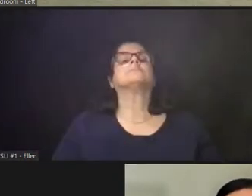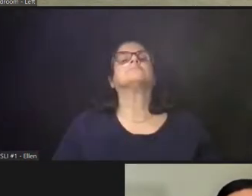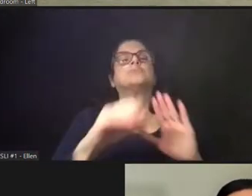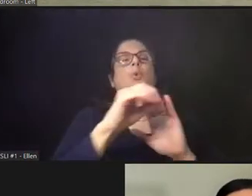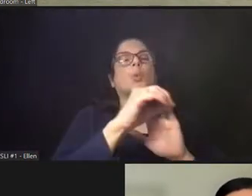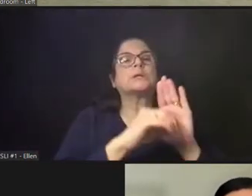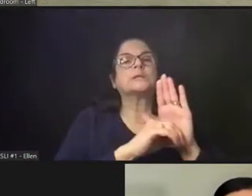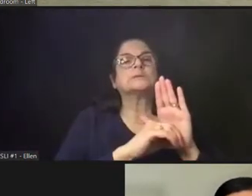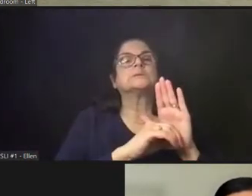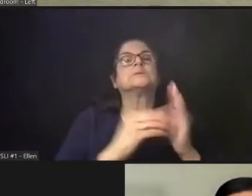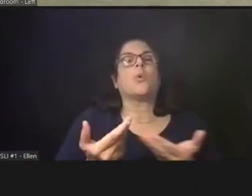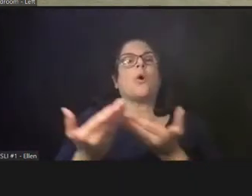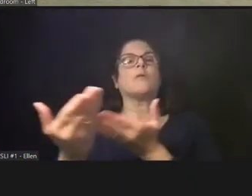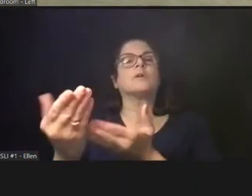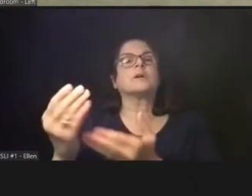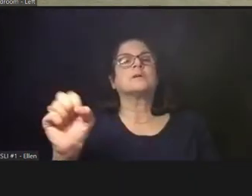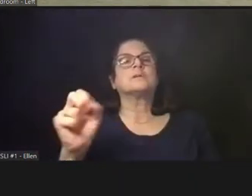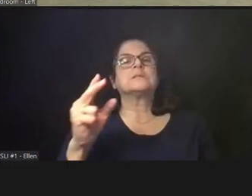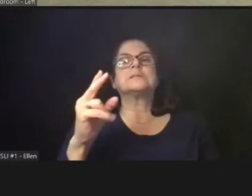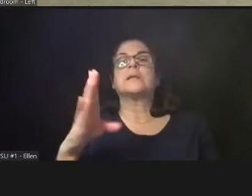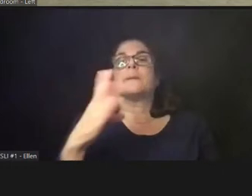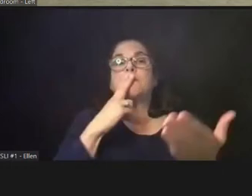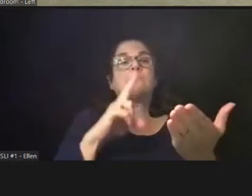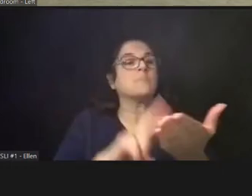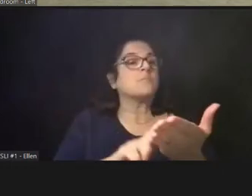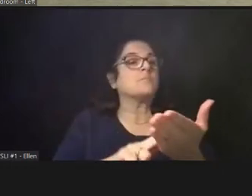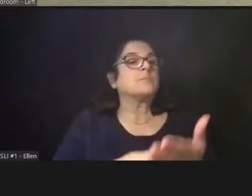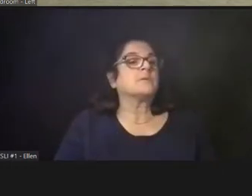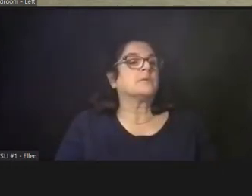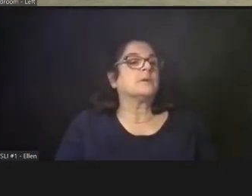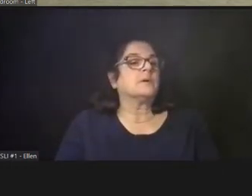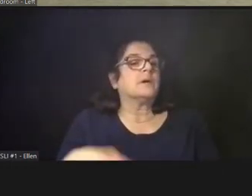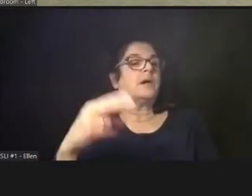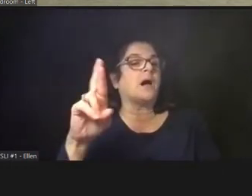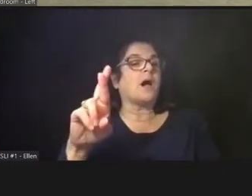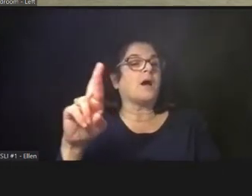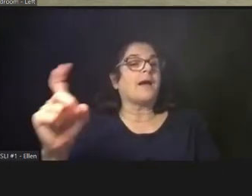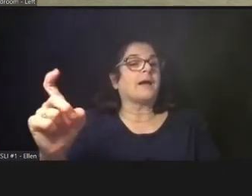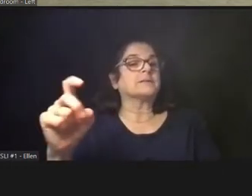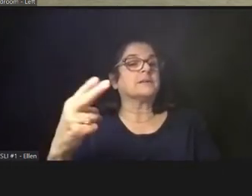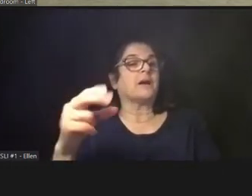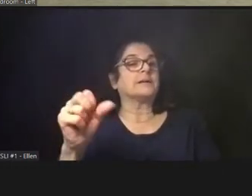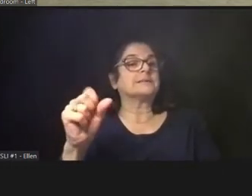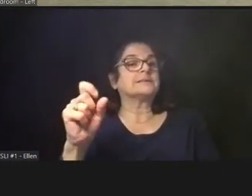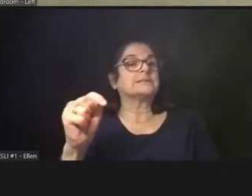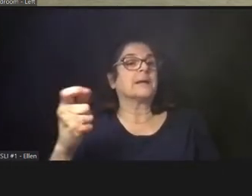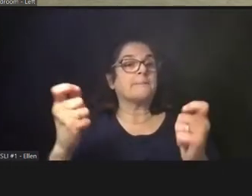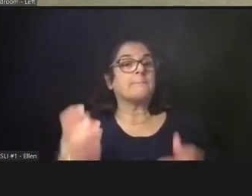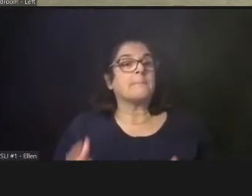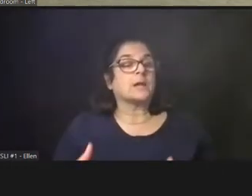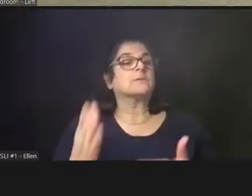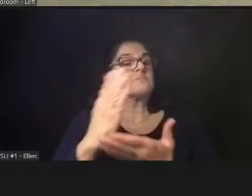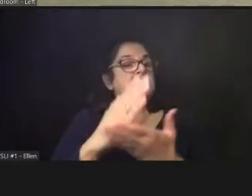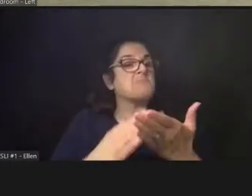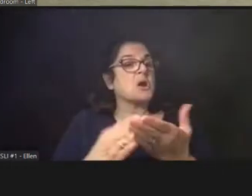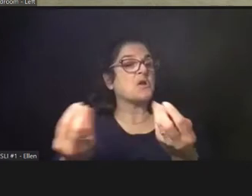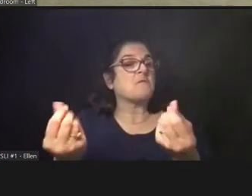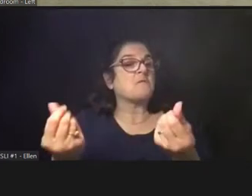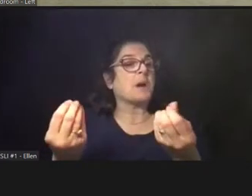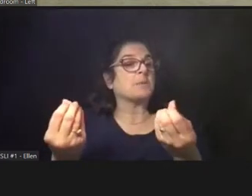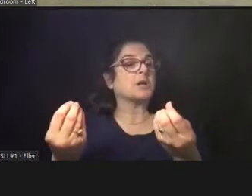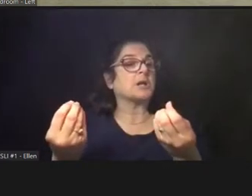to RXHST Manager LLC of a portion of property located at 120 North Racine